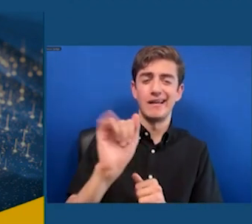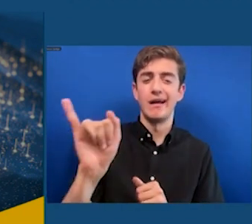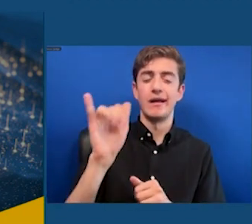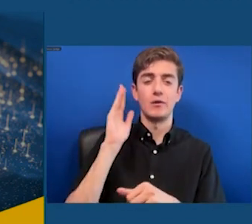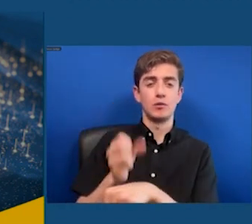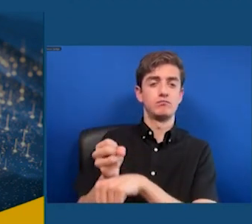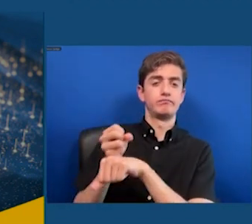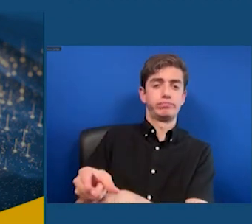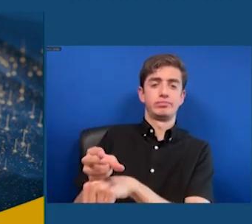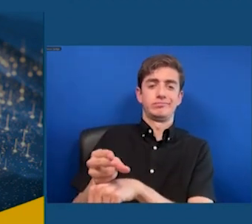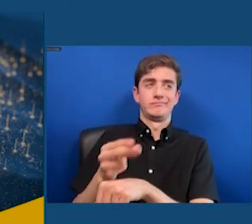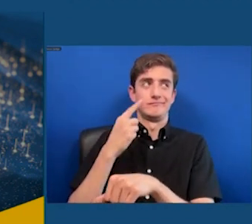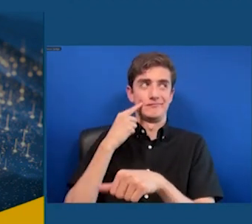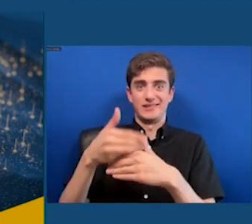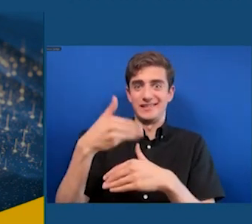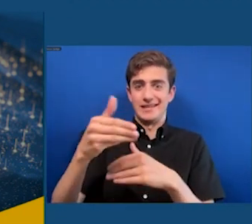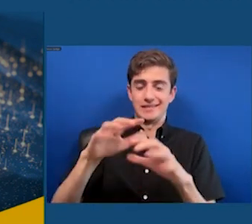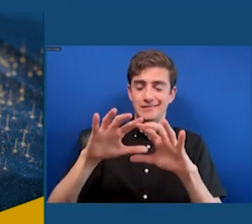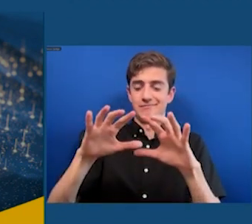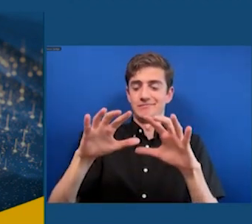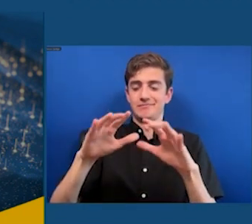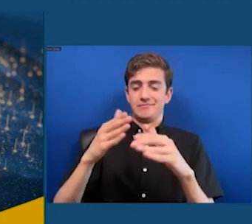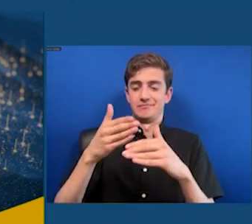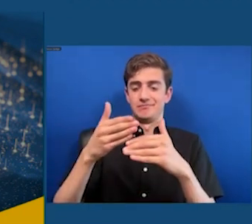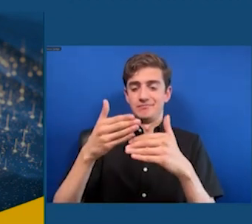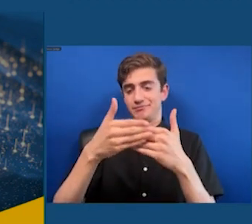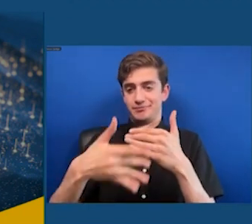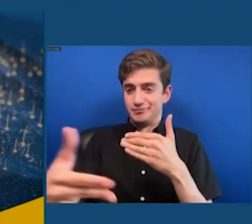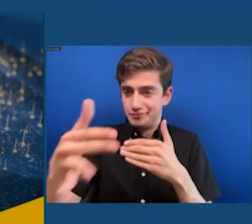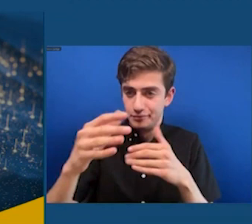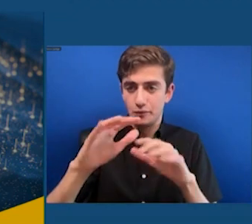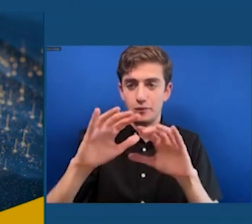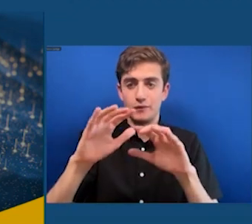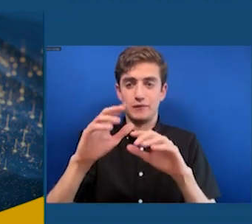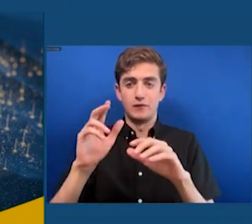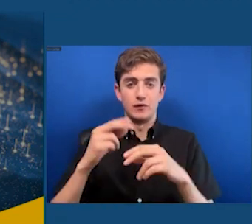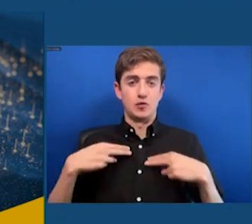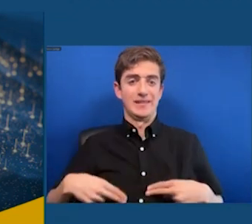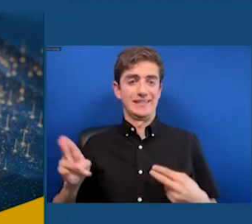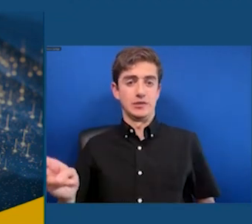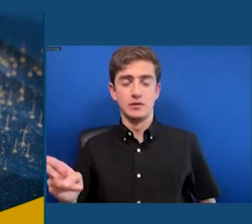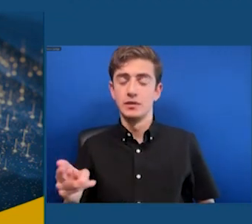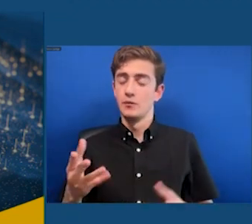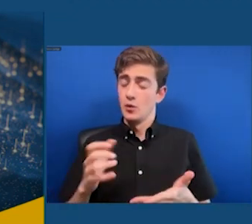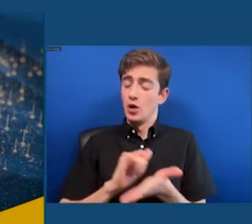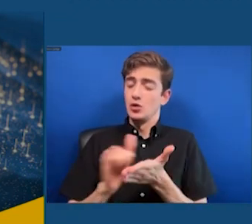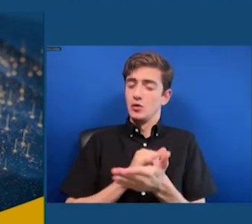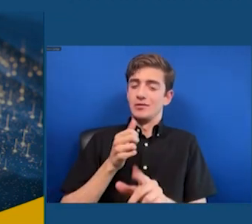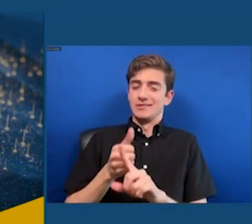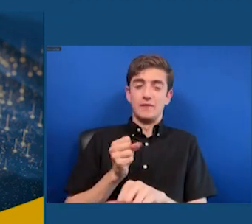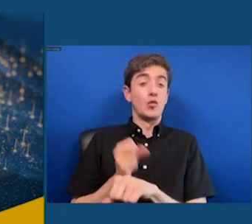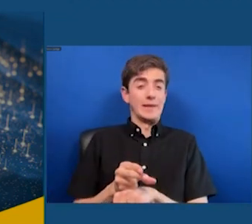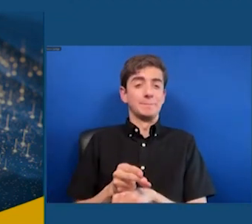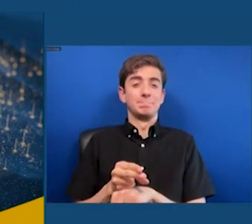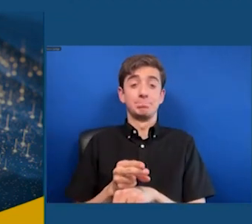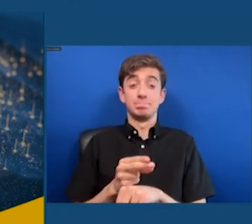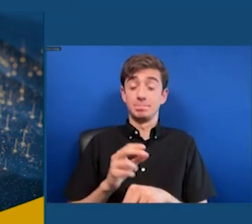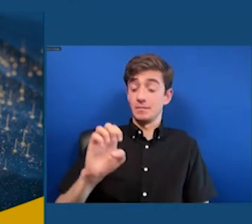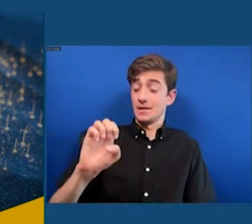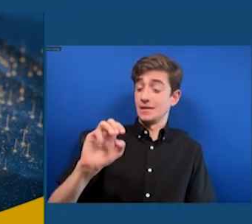York to win the race for the future. That's exactly what our AI initiative, Empire AI Initiative, will accomplish.